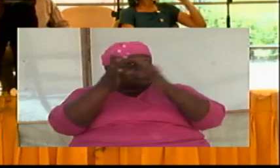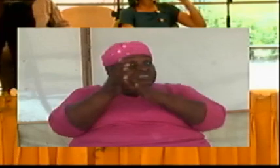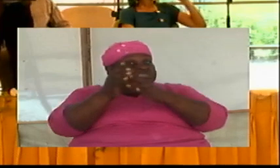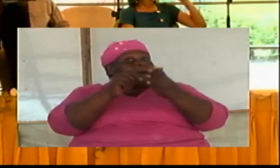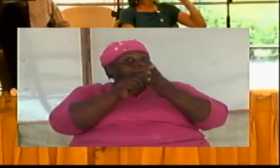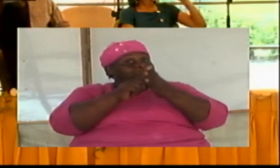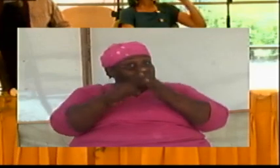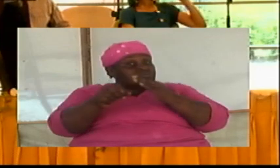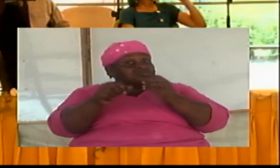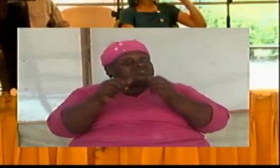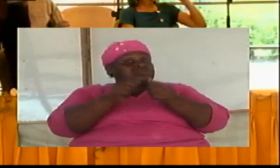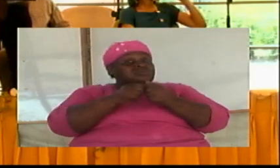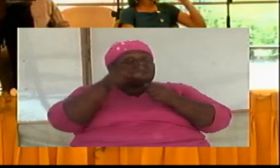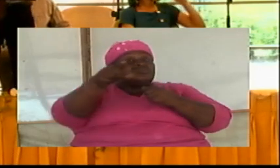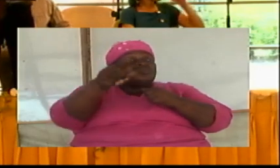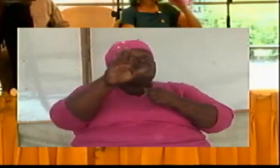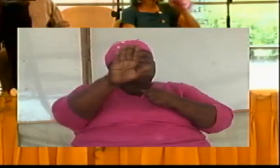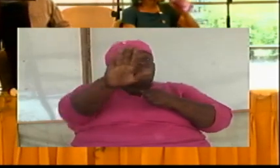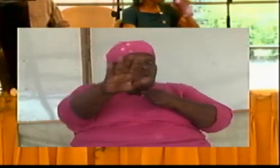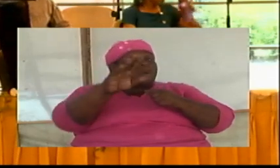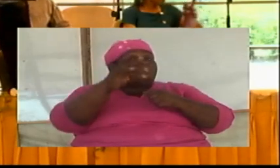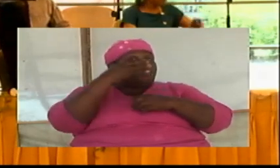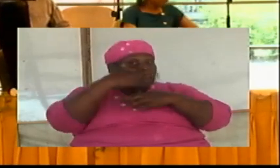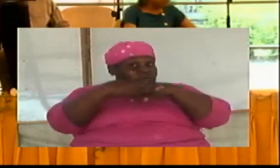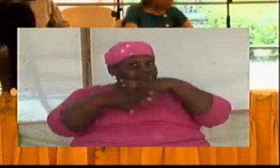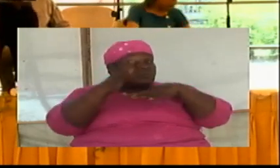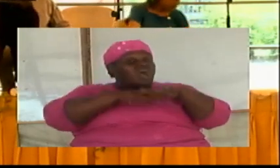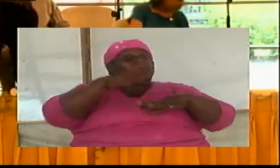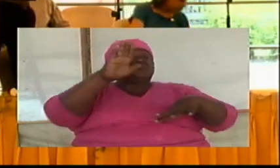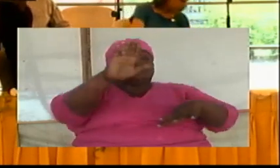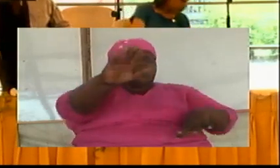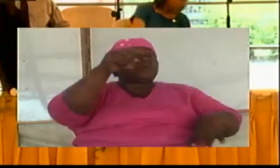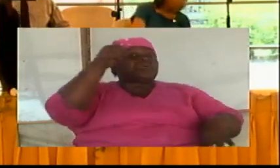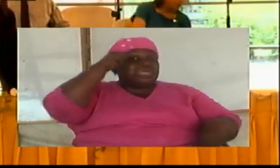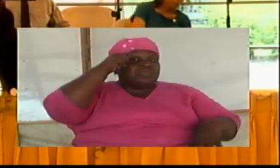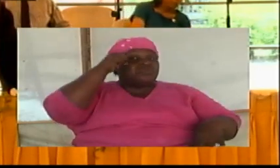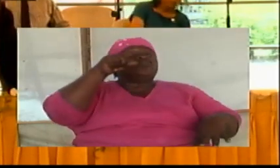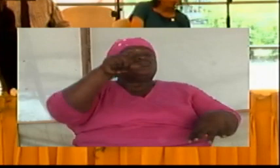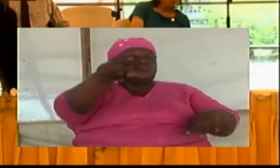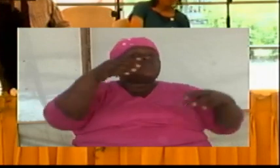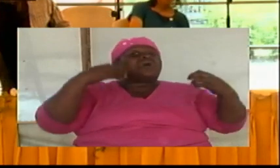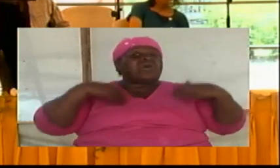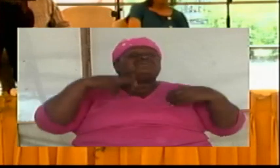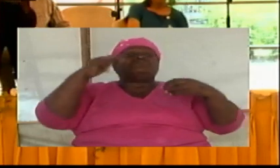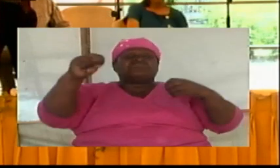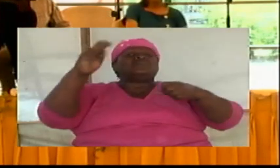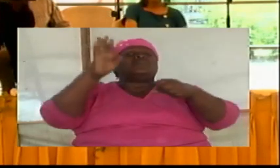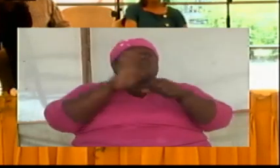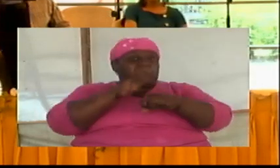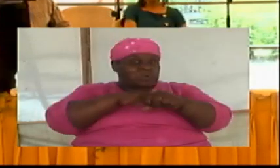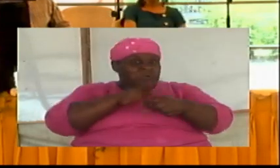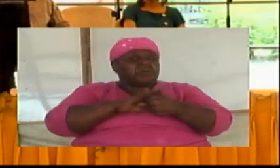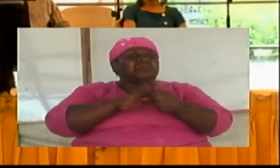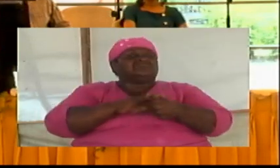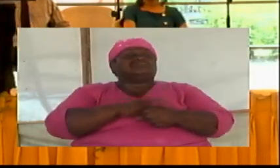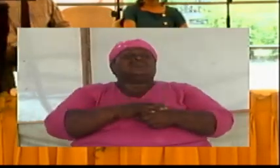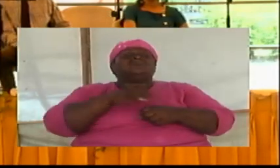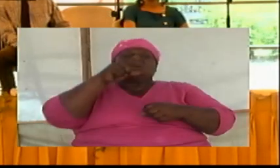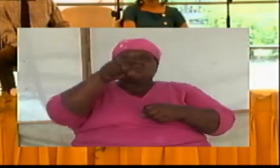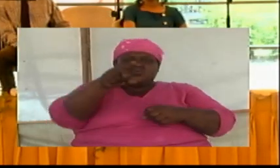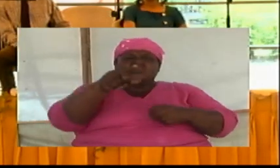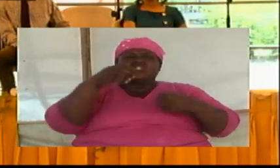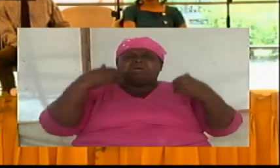blood is upon your heads. You have been warned, praise the Lord Jesus. You have been